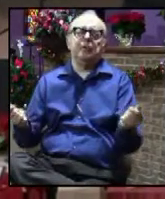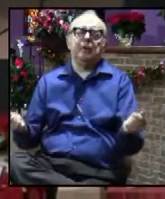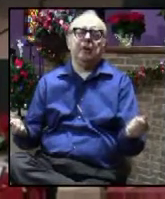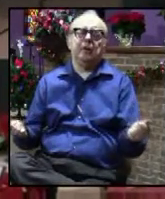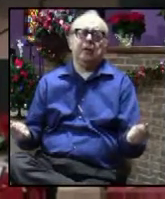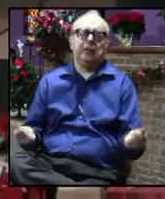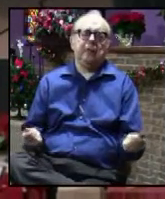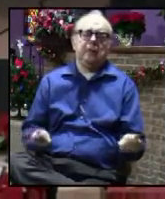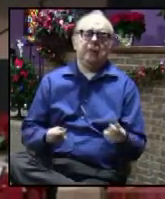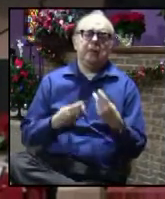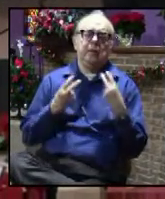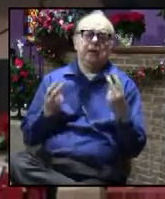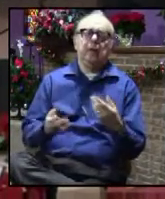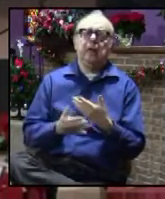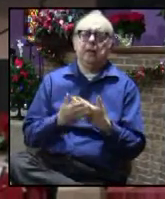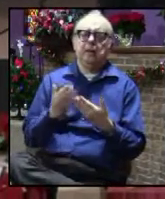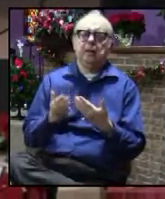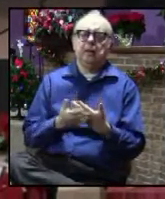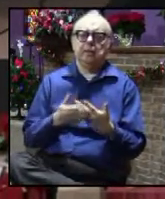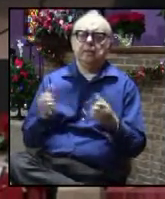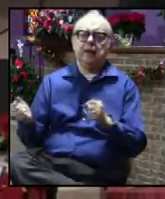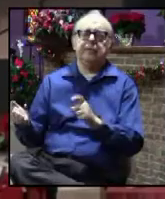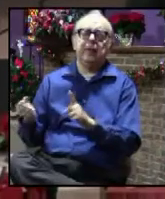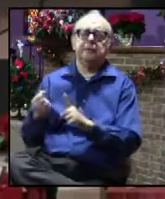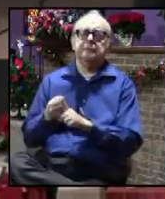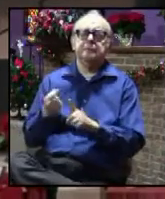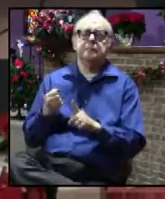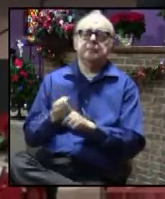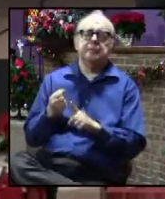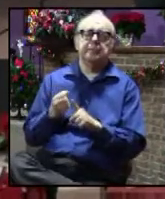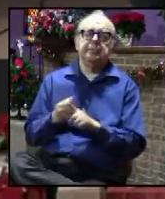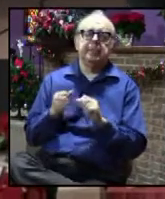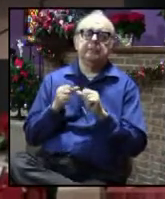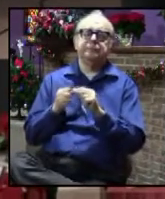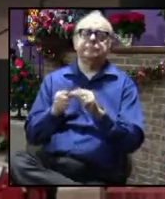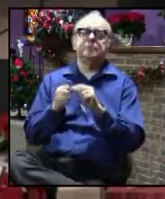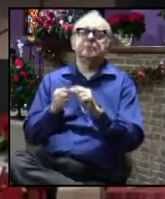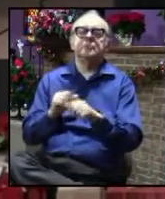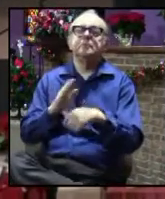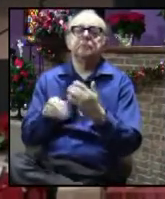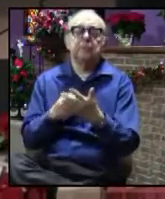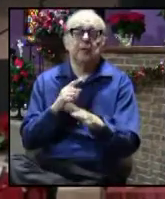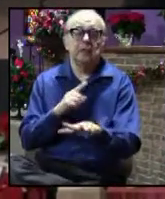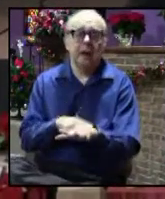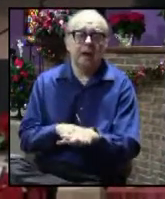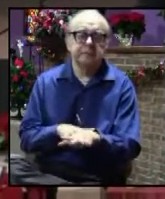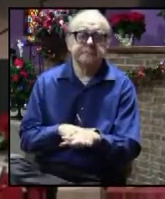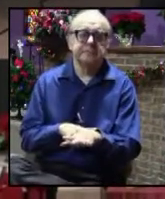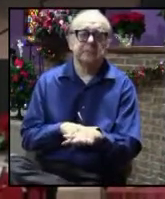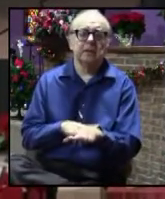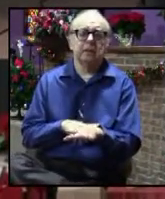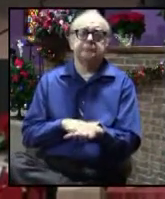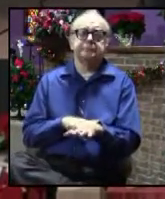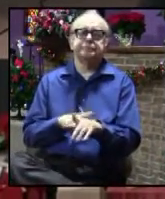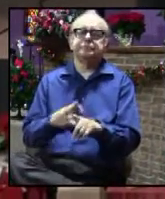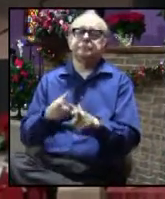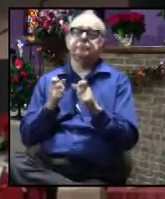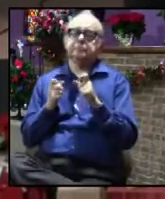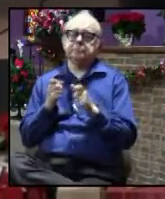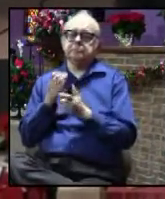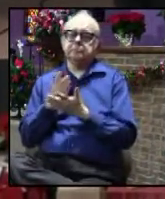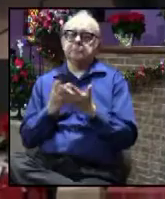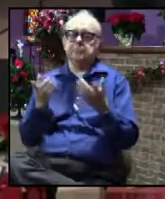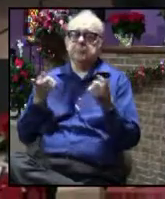it's very easy to take that rhythm and just keep going with it all the time. But all of a sudden,